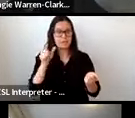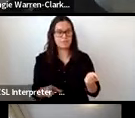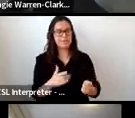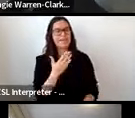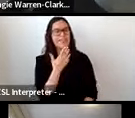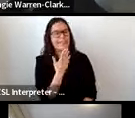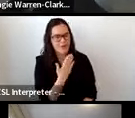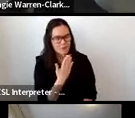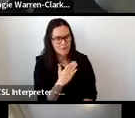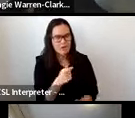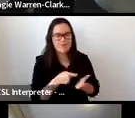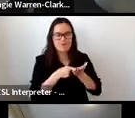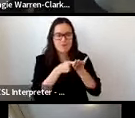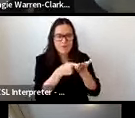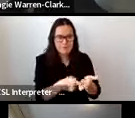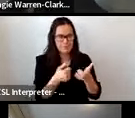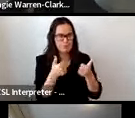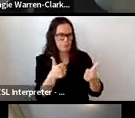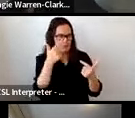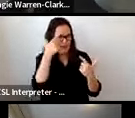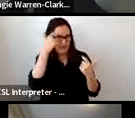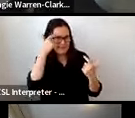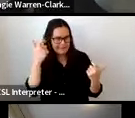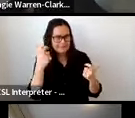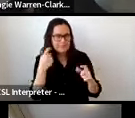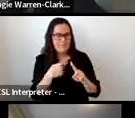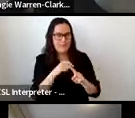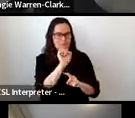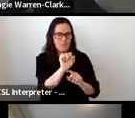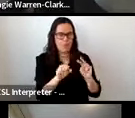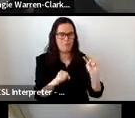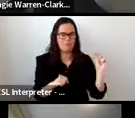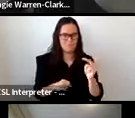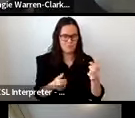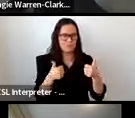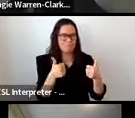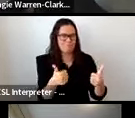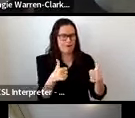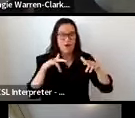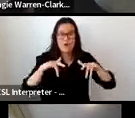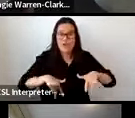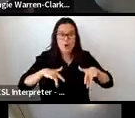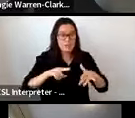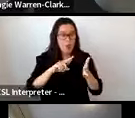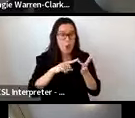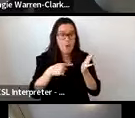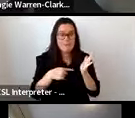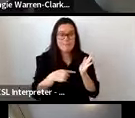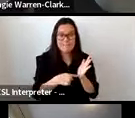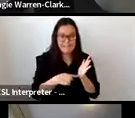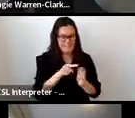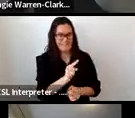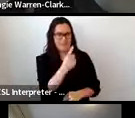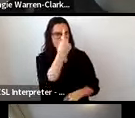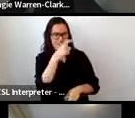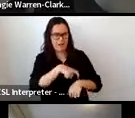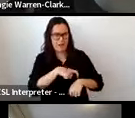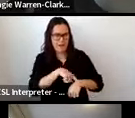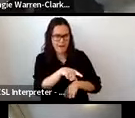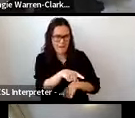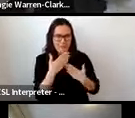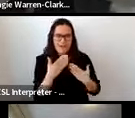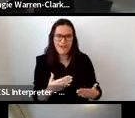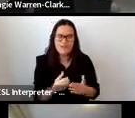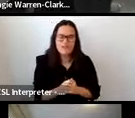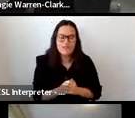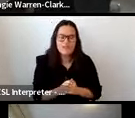recommendations, suggestions, and also a good perspective, which we haven't heard from yet. So thank you so much for that. Look forward